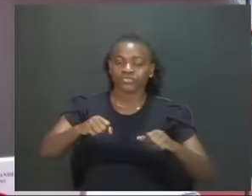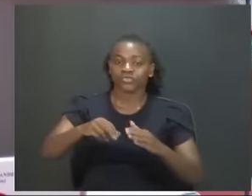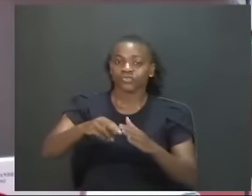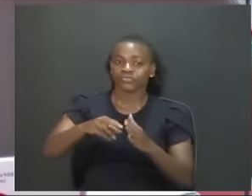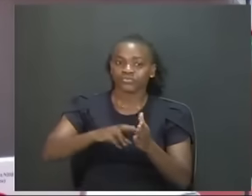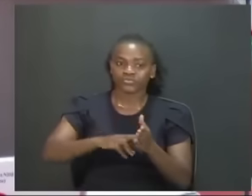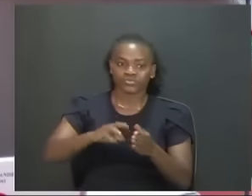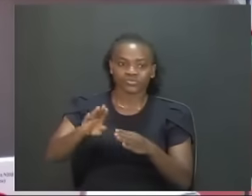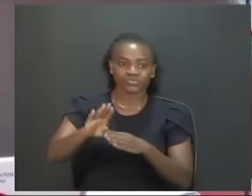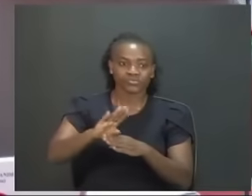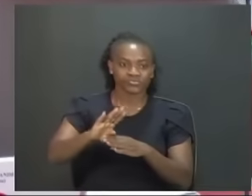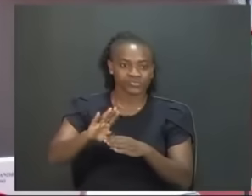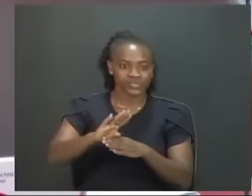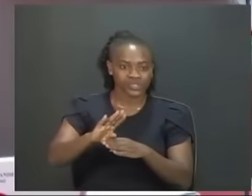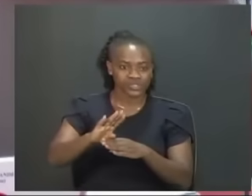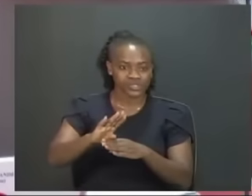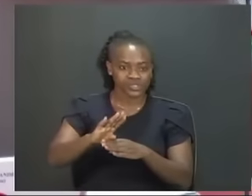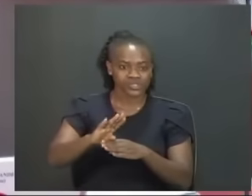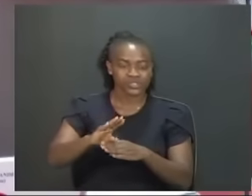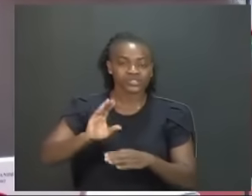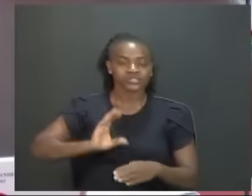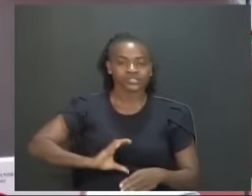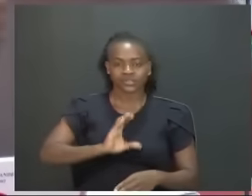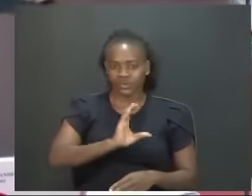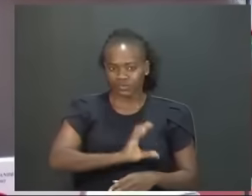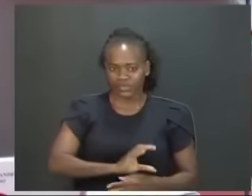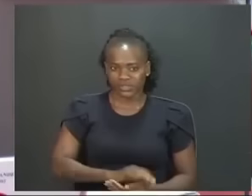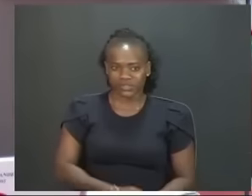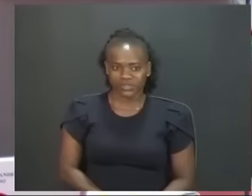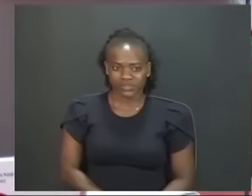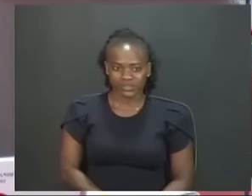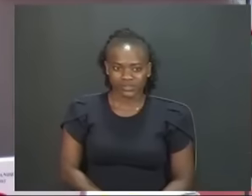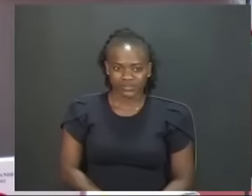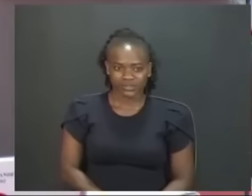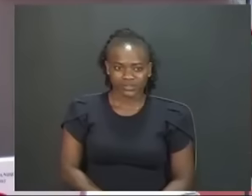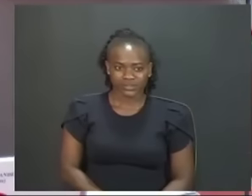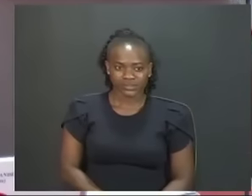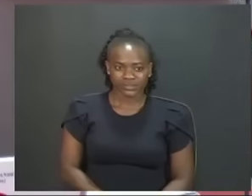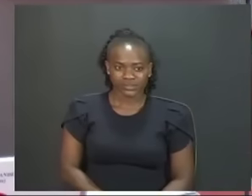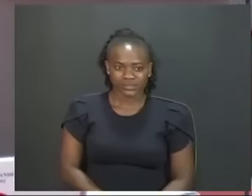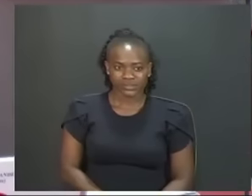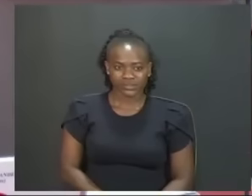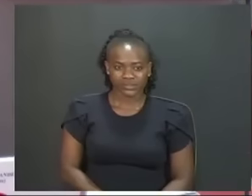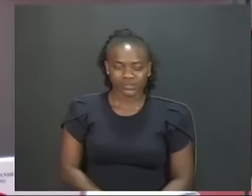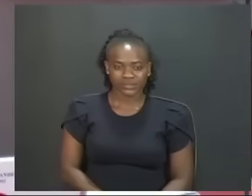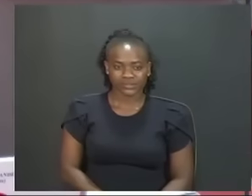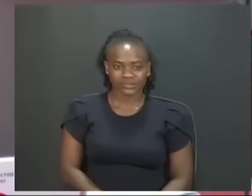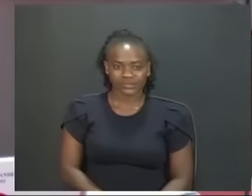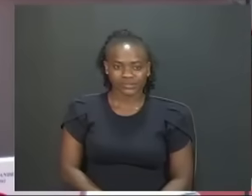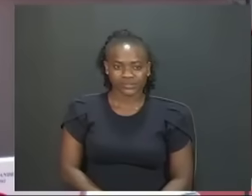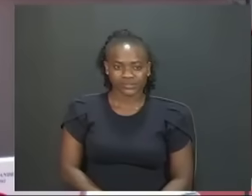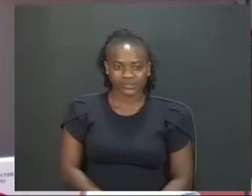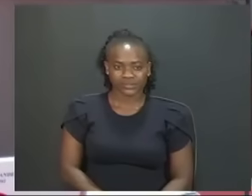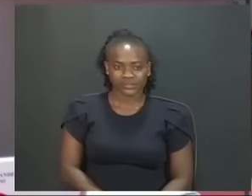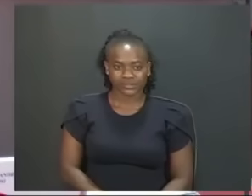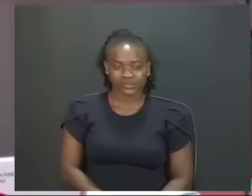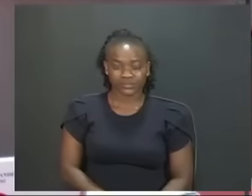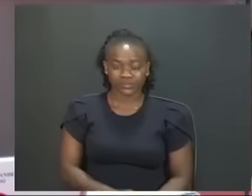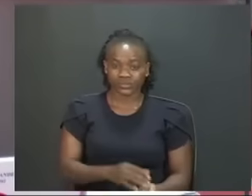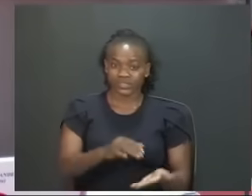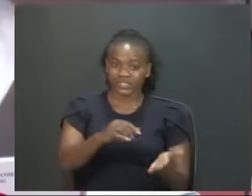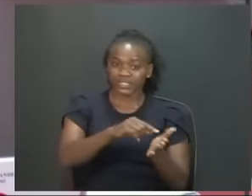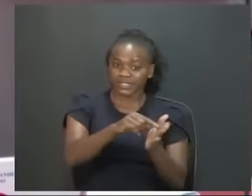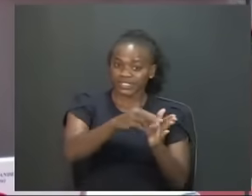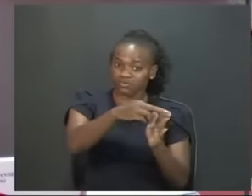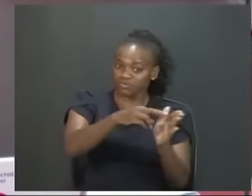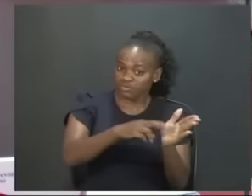of the business committee. Let's read them together. This provision